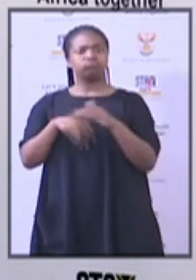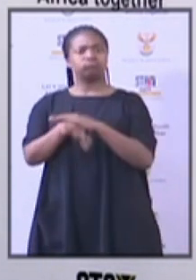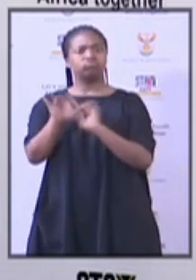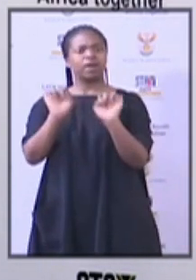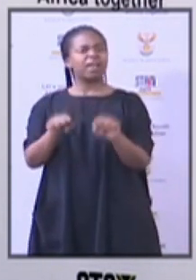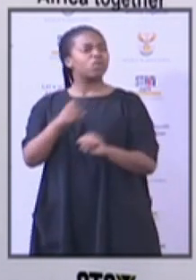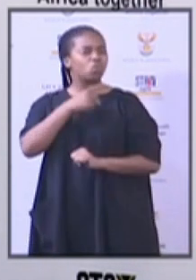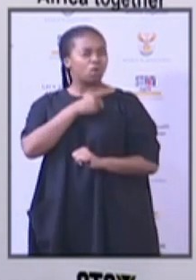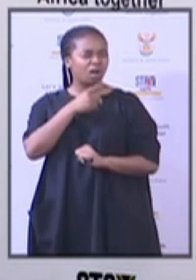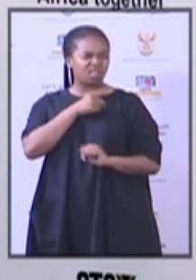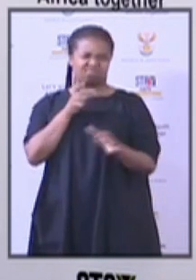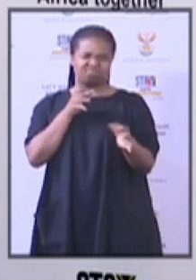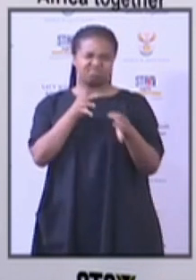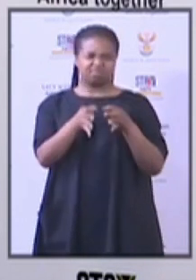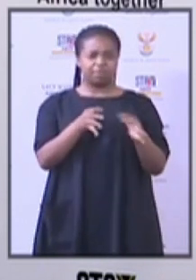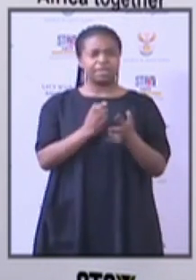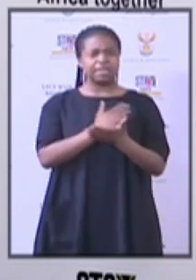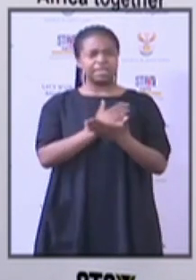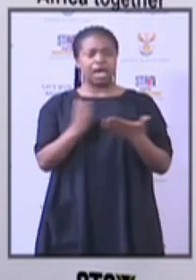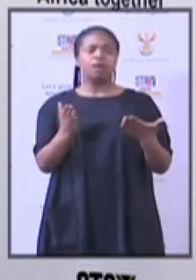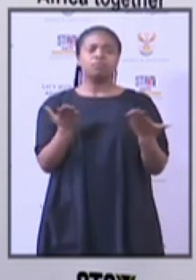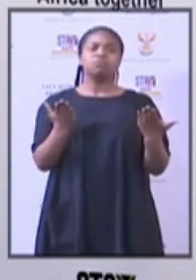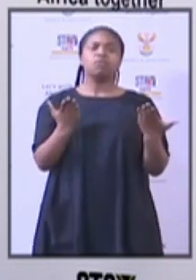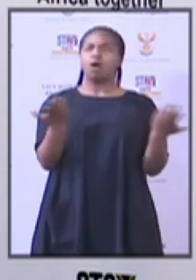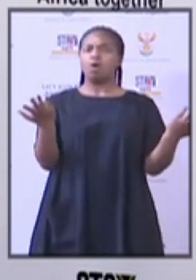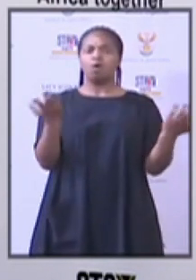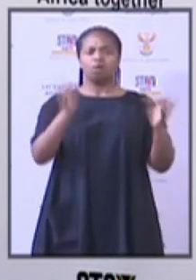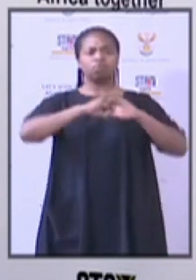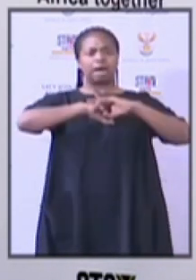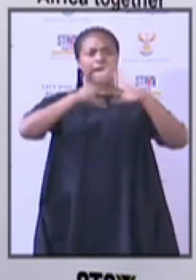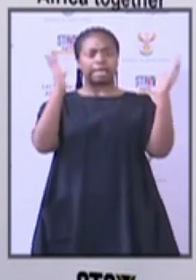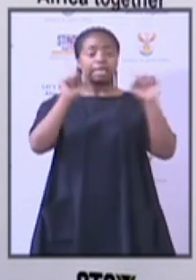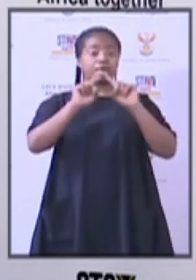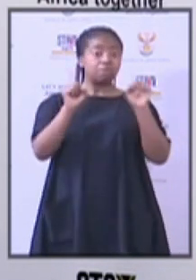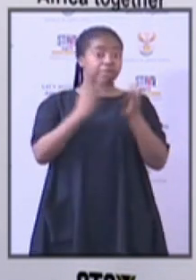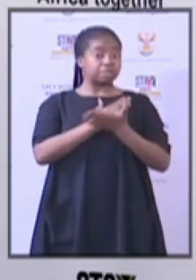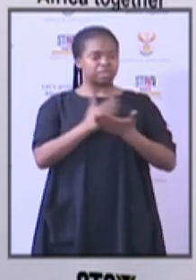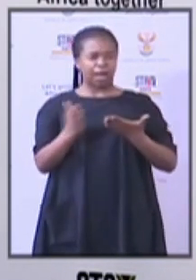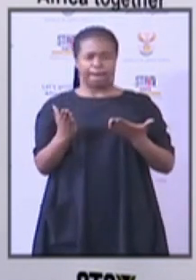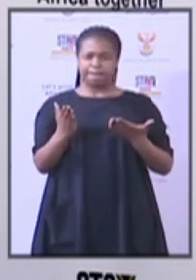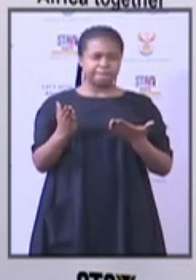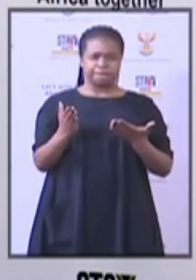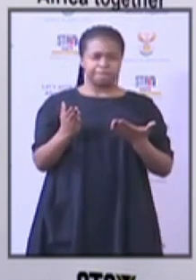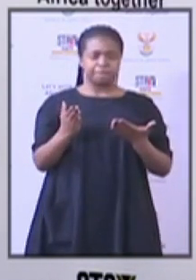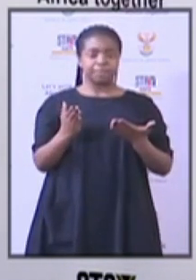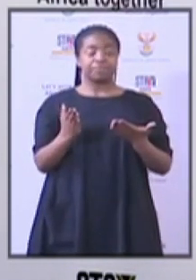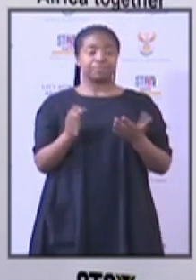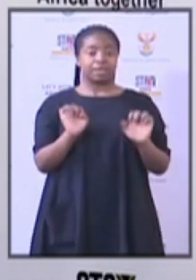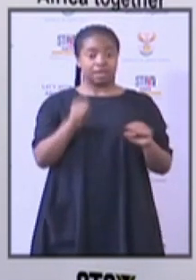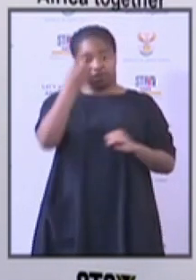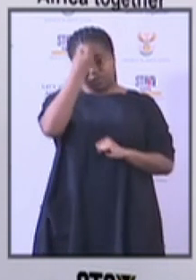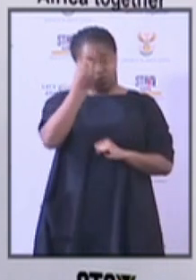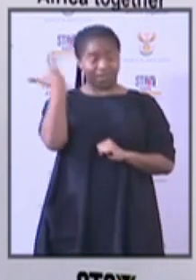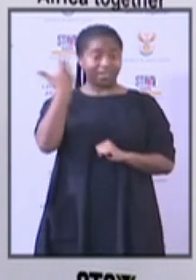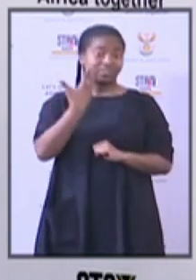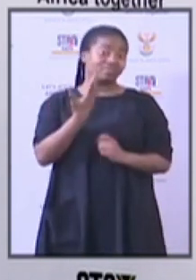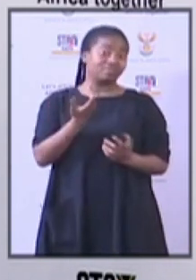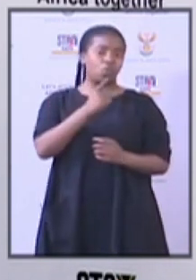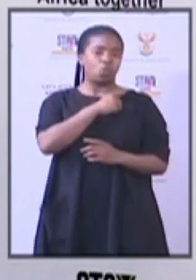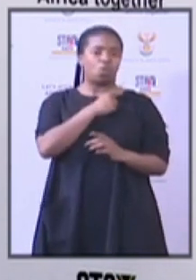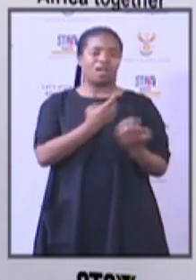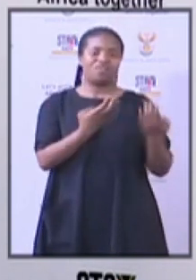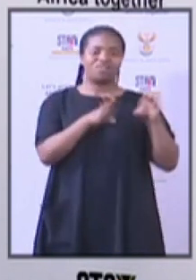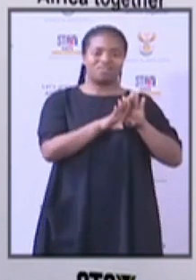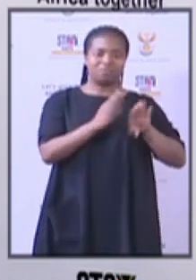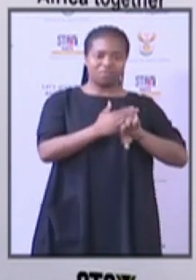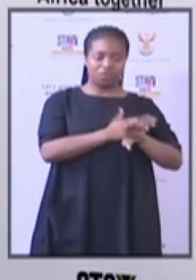It might be very obvious to some people, but definitely people may forget. We are